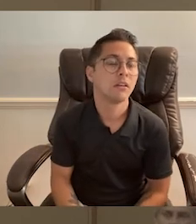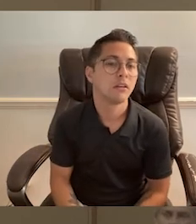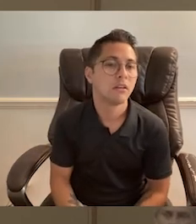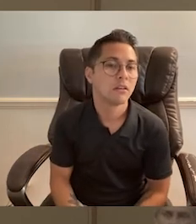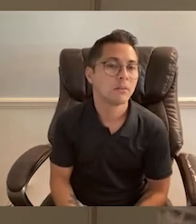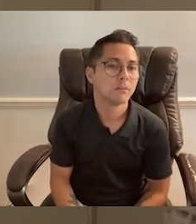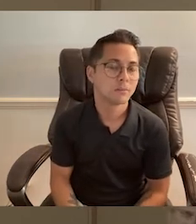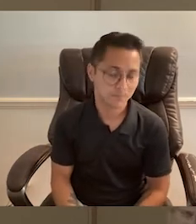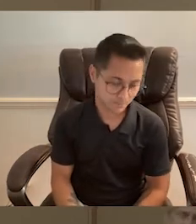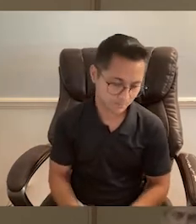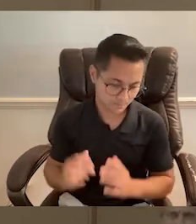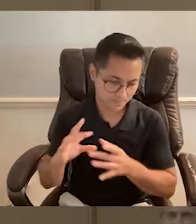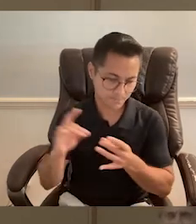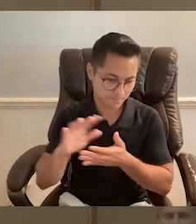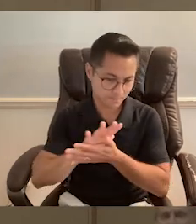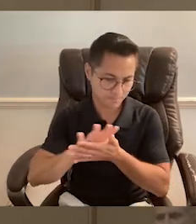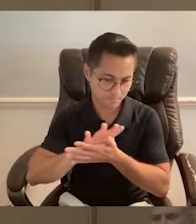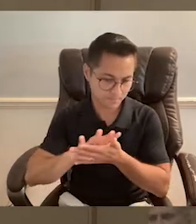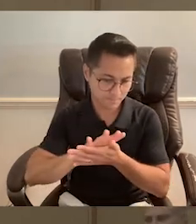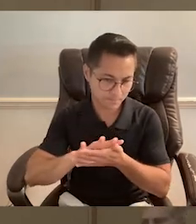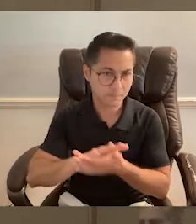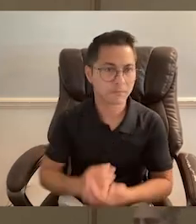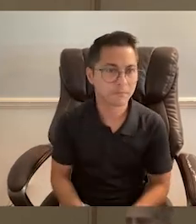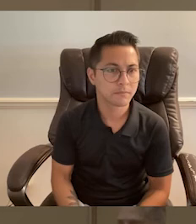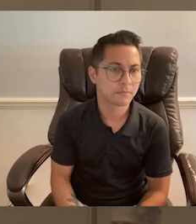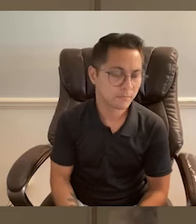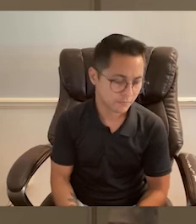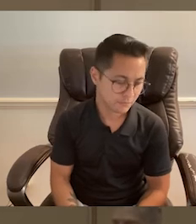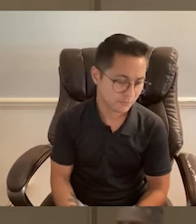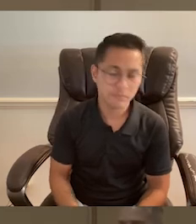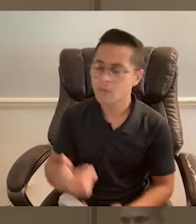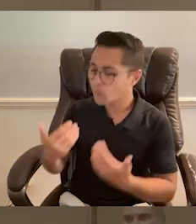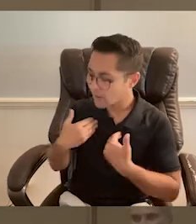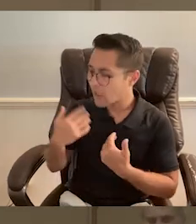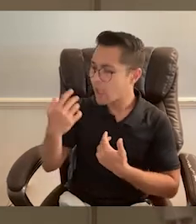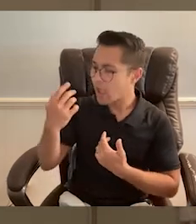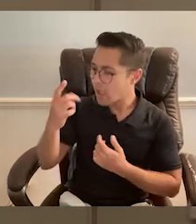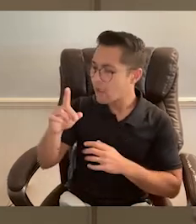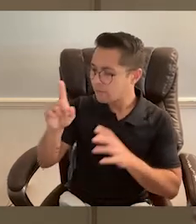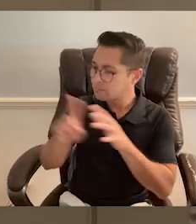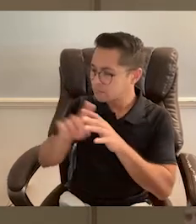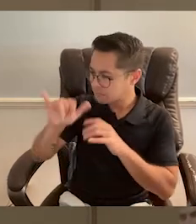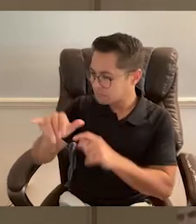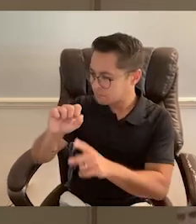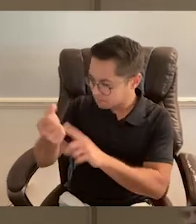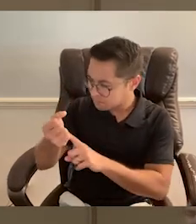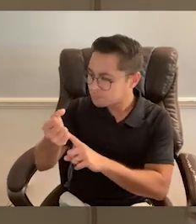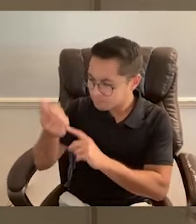And so after 2018, any vehicle produced after 2018 has to have a backup